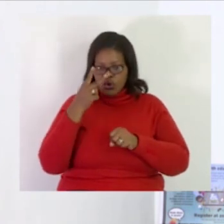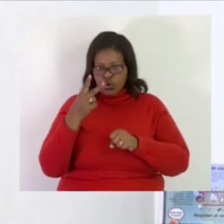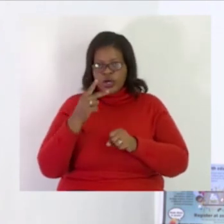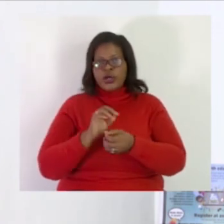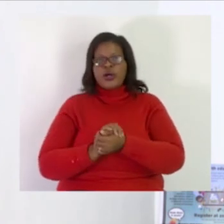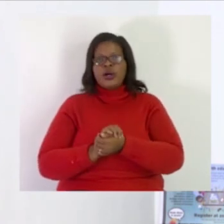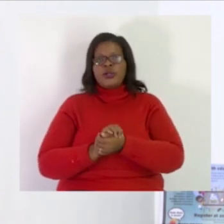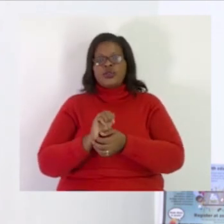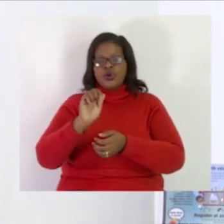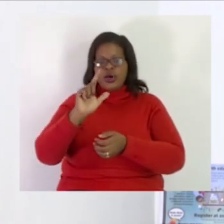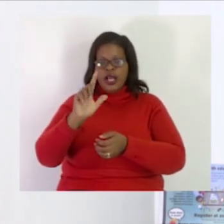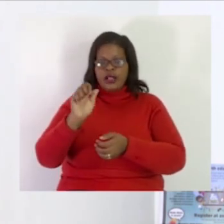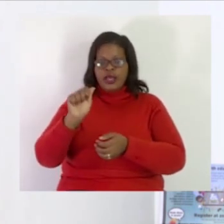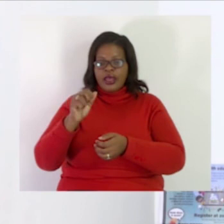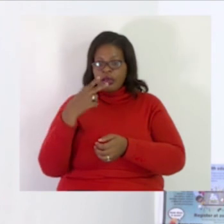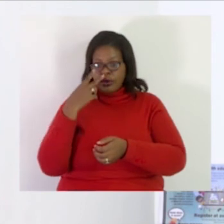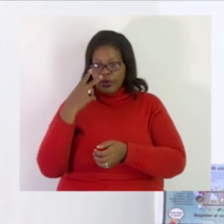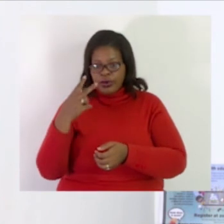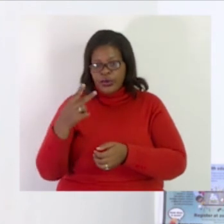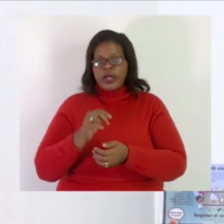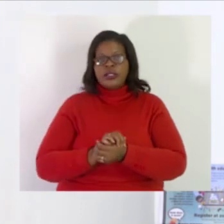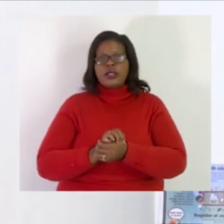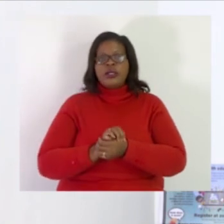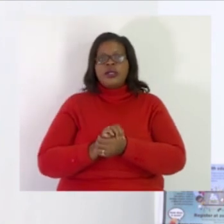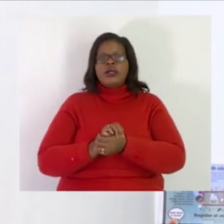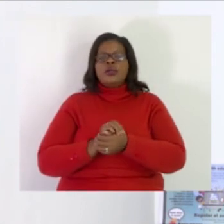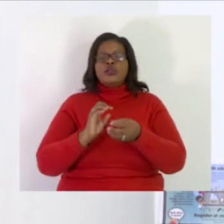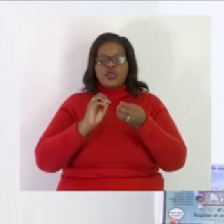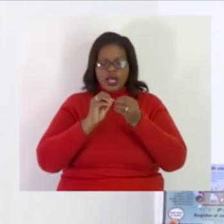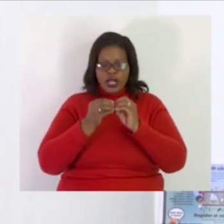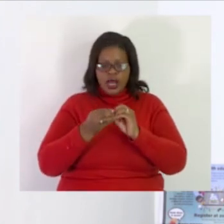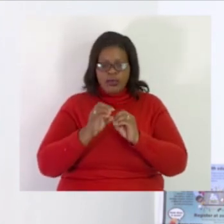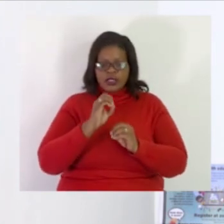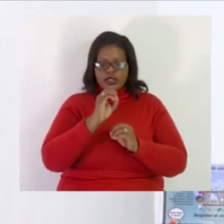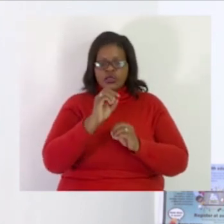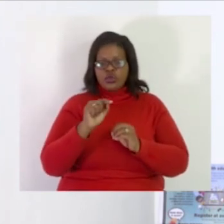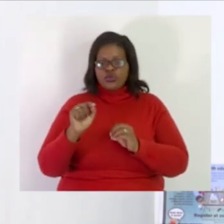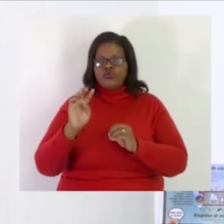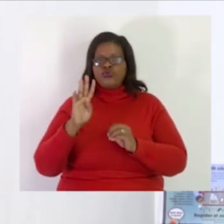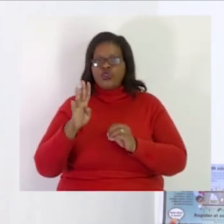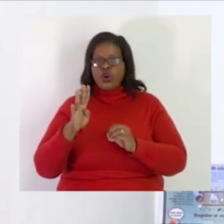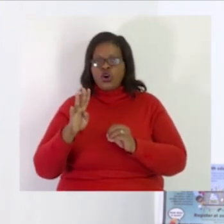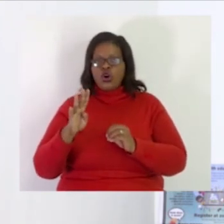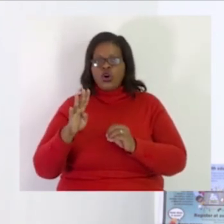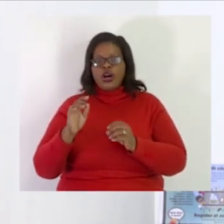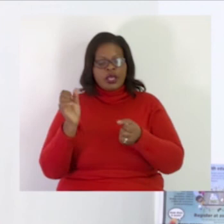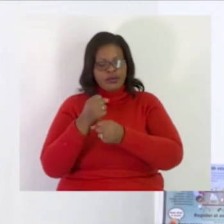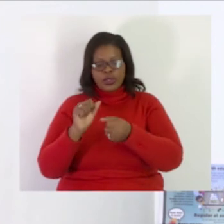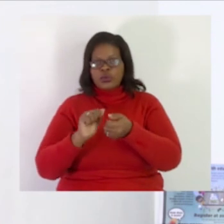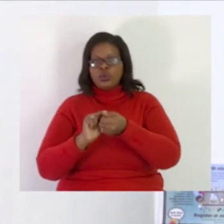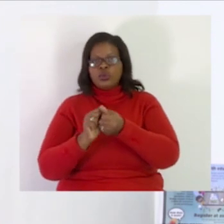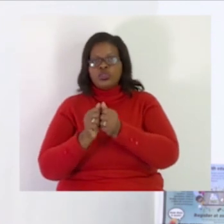There are 2 categories, between 0 and 4 and between 5 and 9.